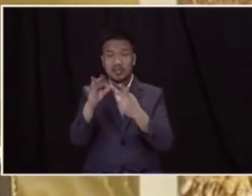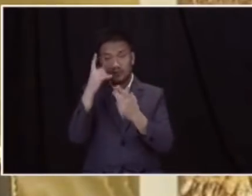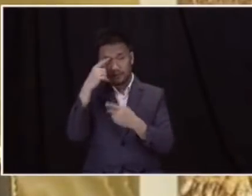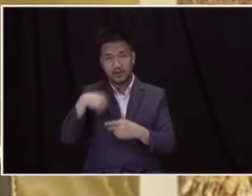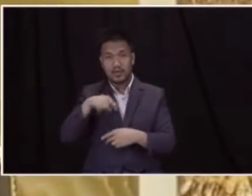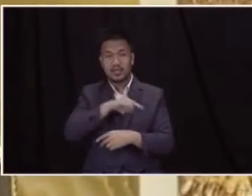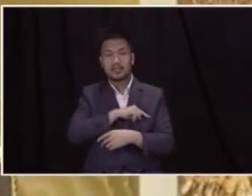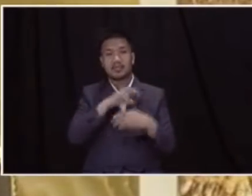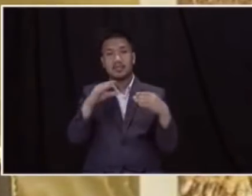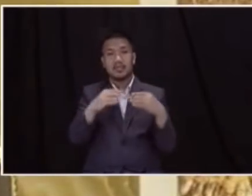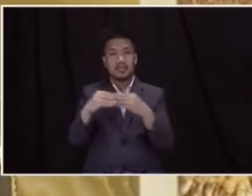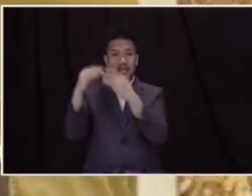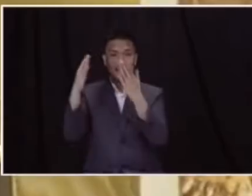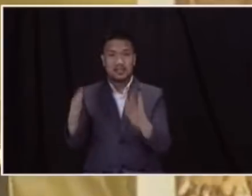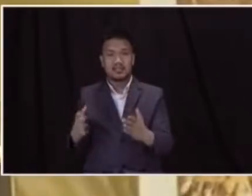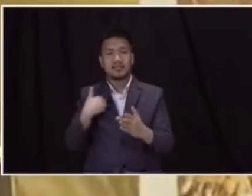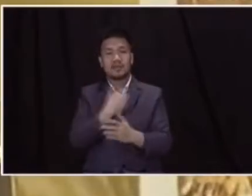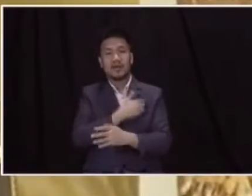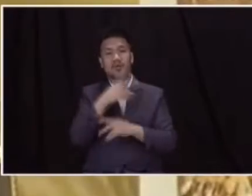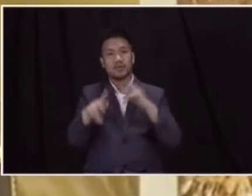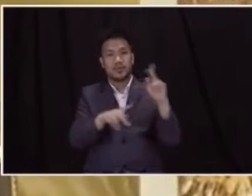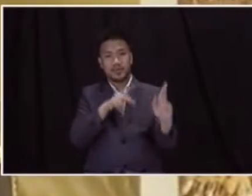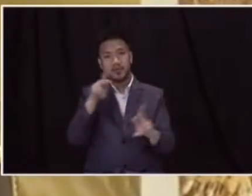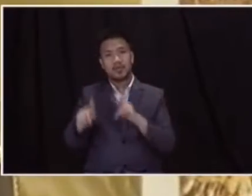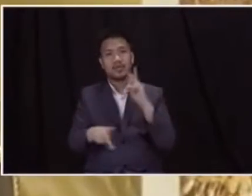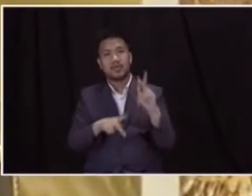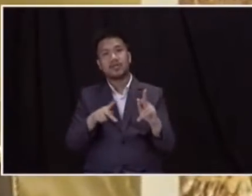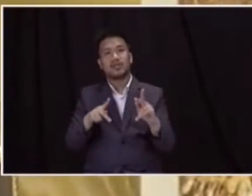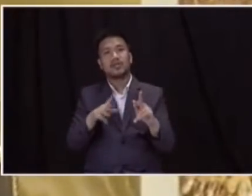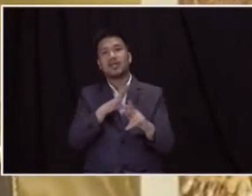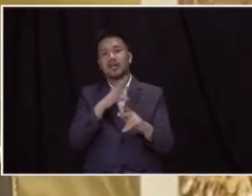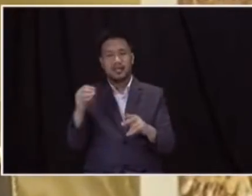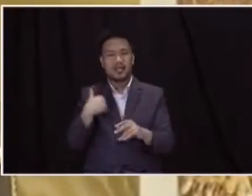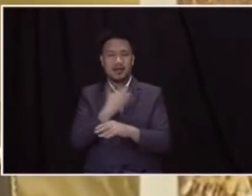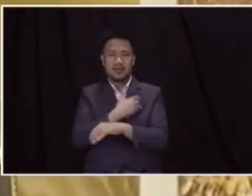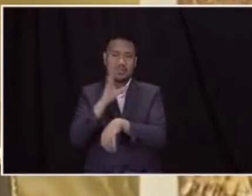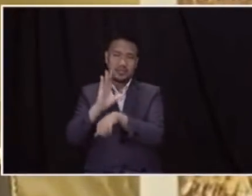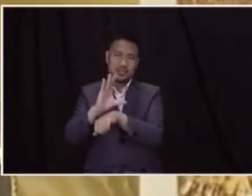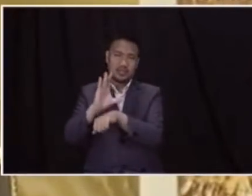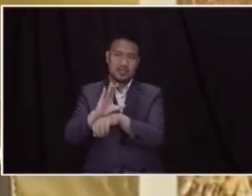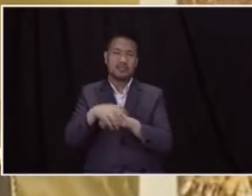us leaders of our nation and of our Church.